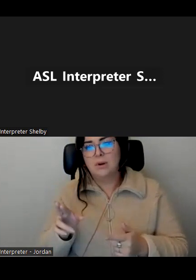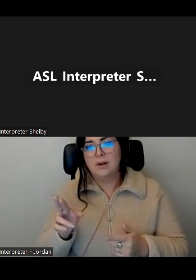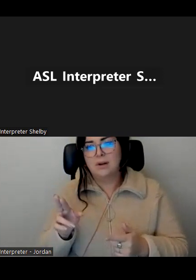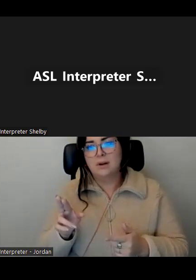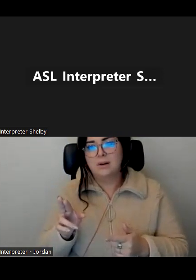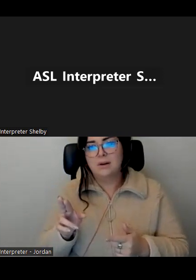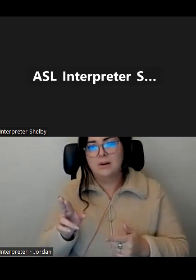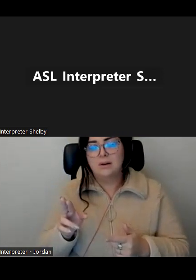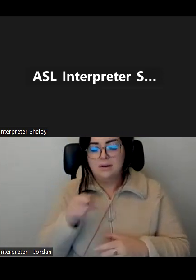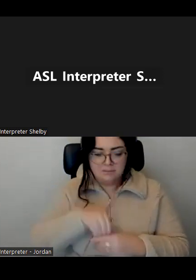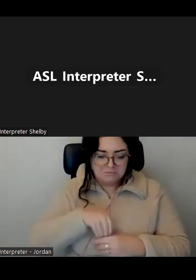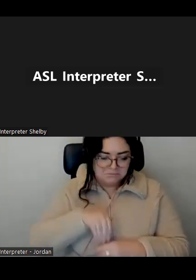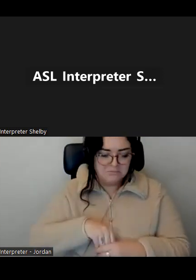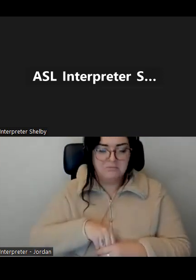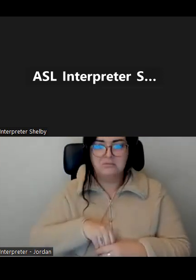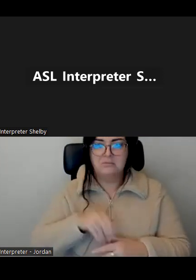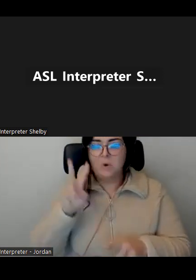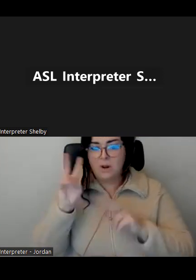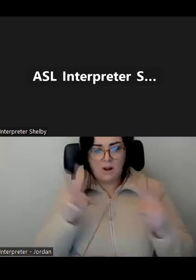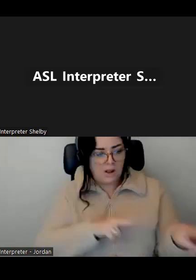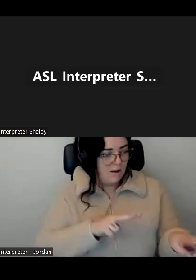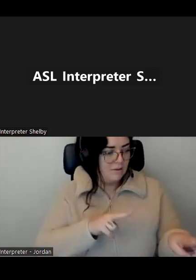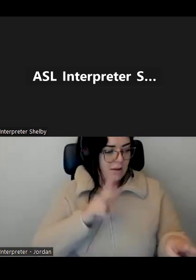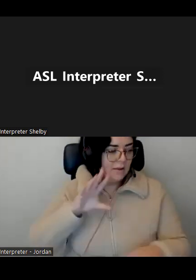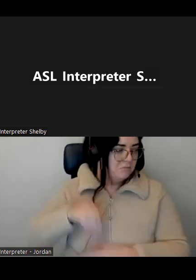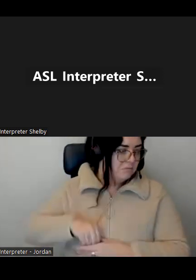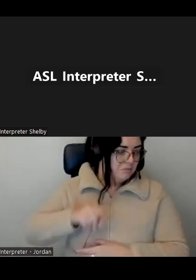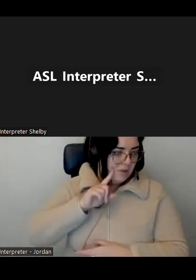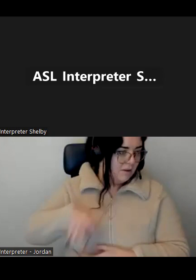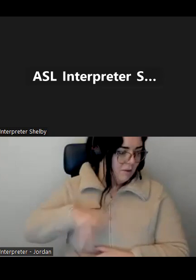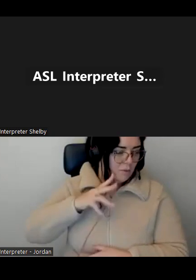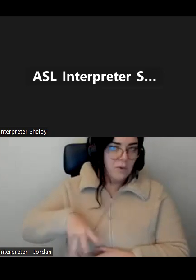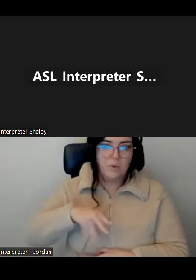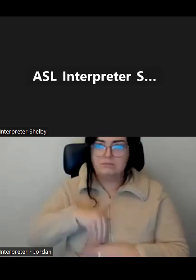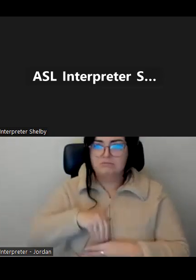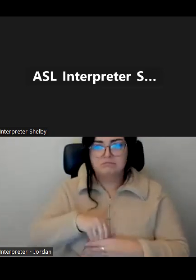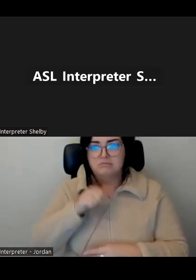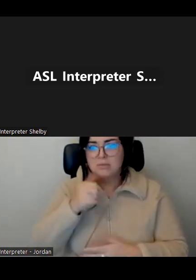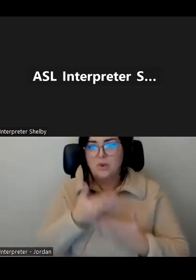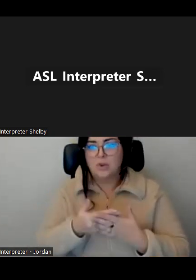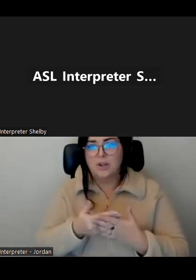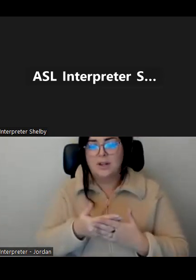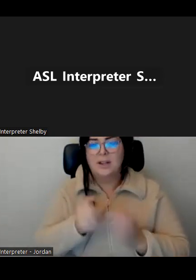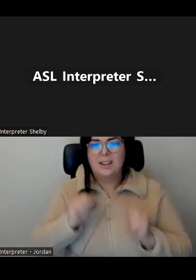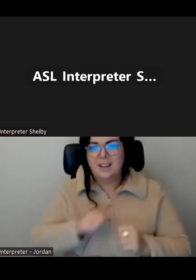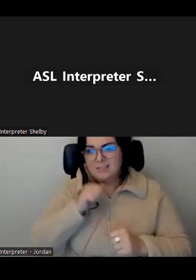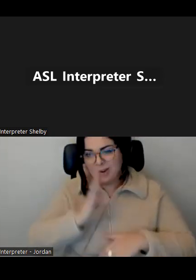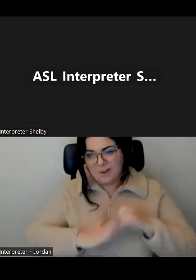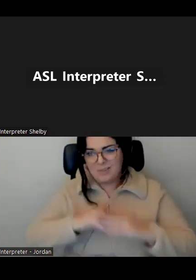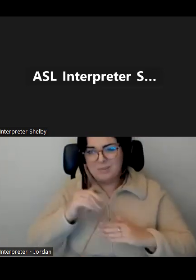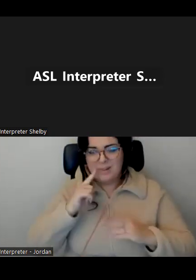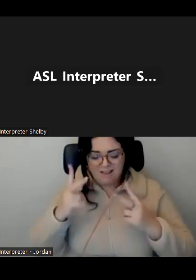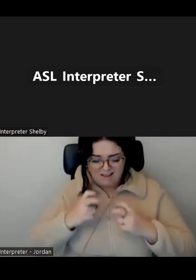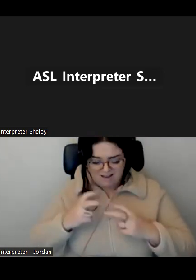always distract for them or to kind of stuff them down deep inside. As uncomfortable as it may be, we need